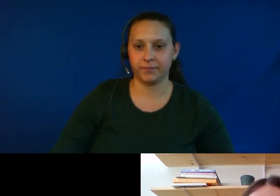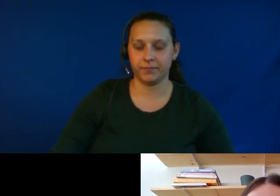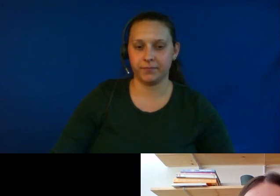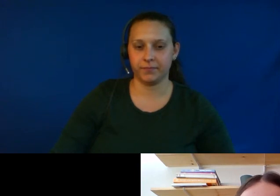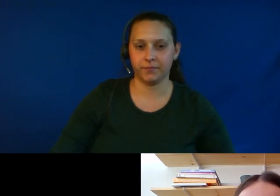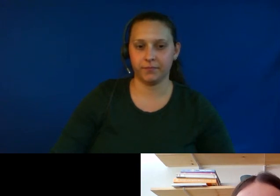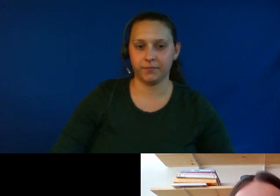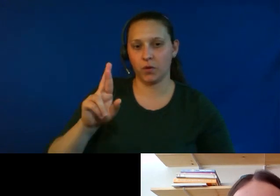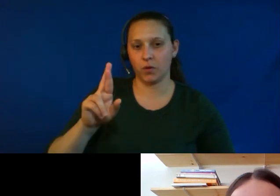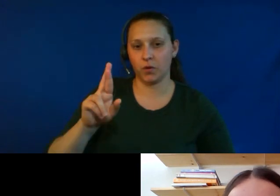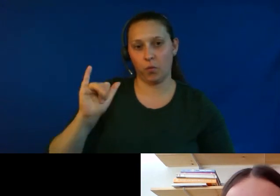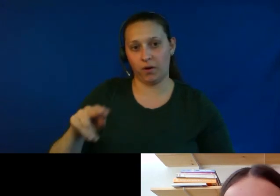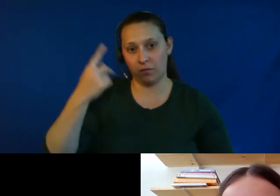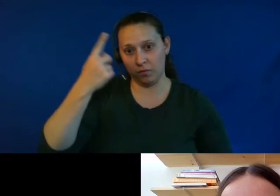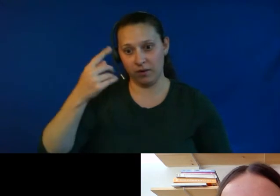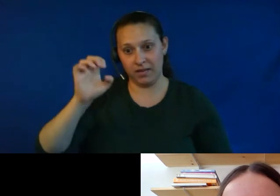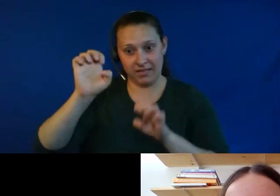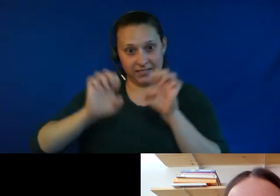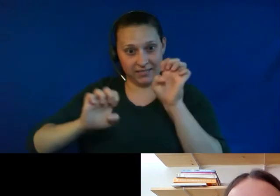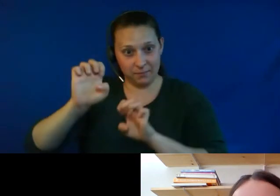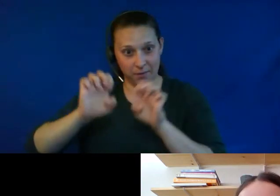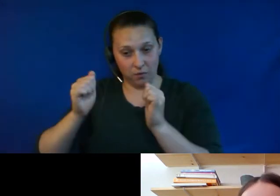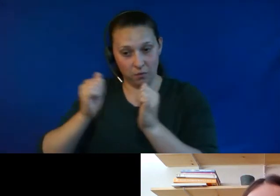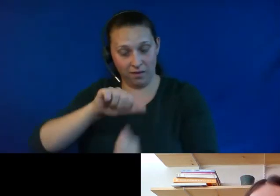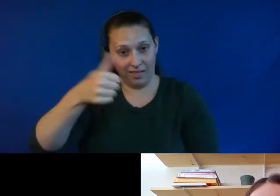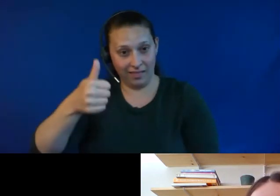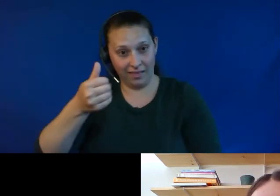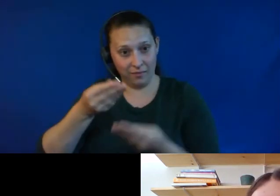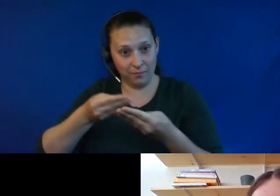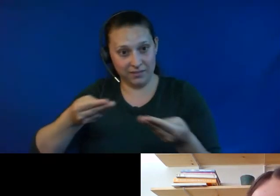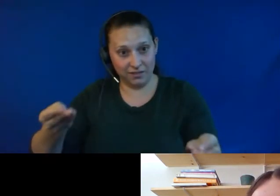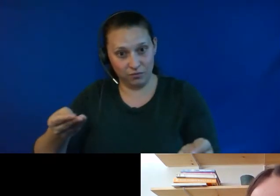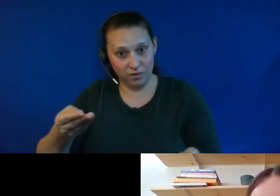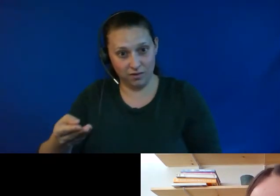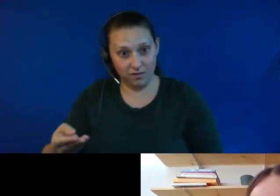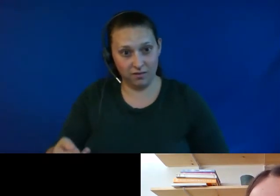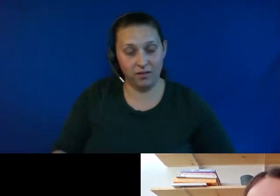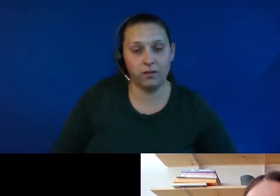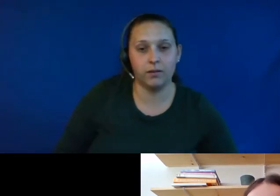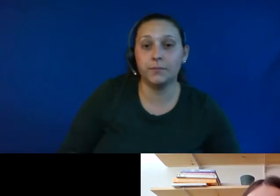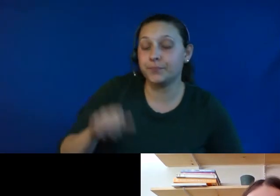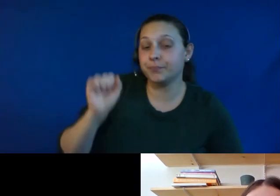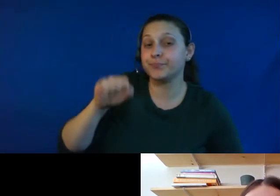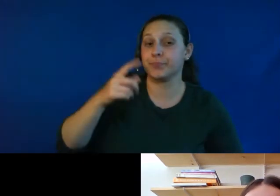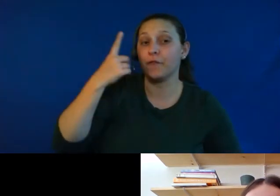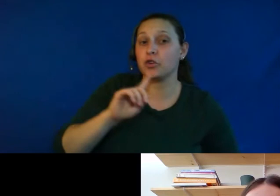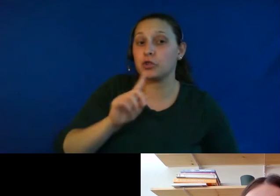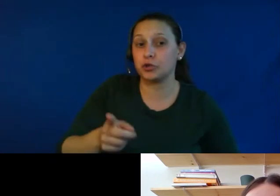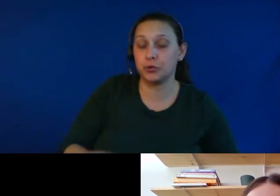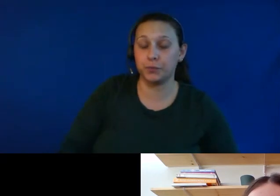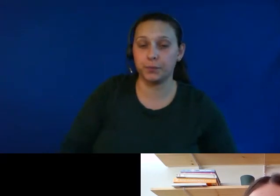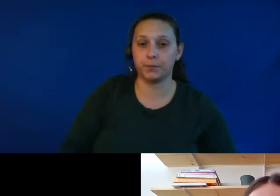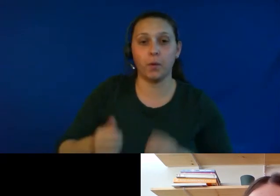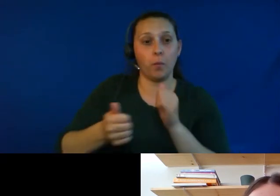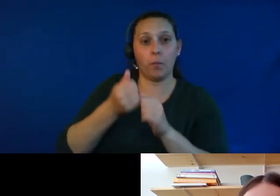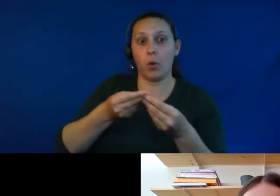Ryan wants to know, are you experimenting, Johnny, with any other materials? Sure. So the most common